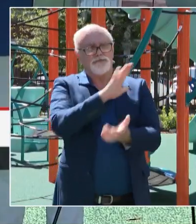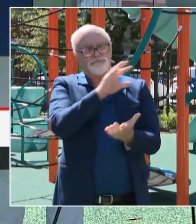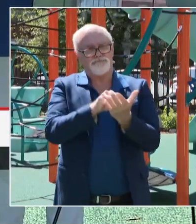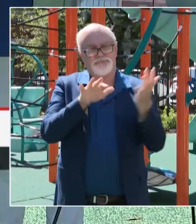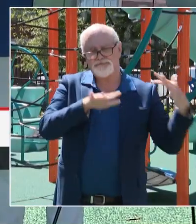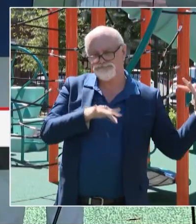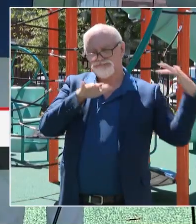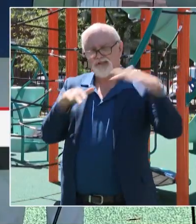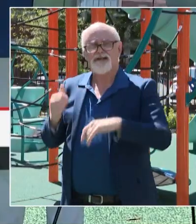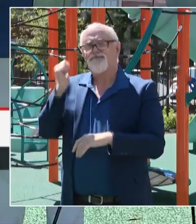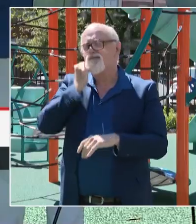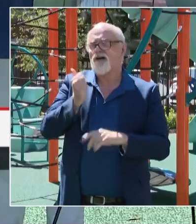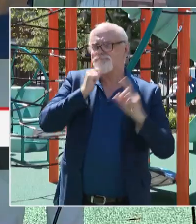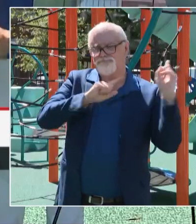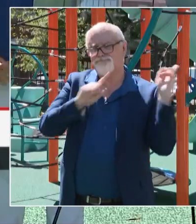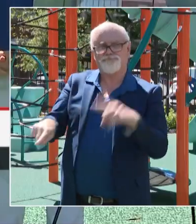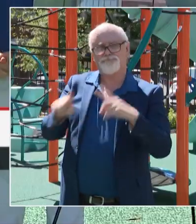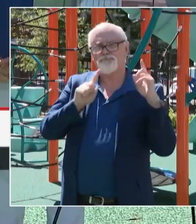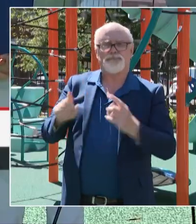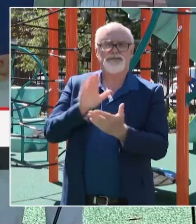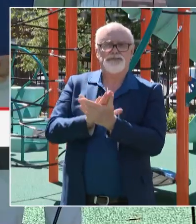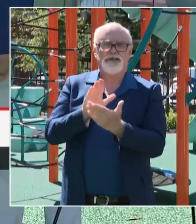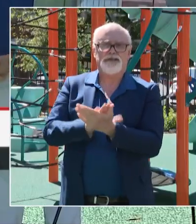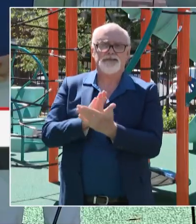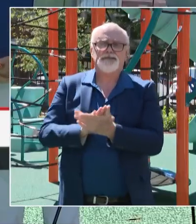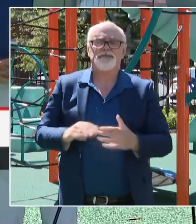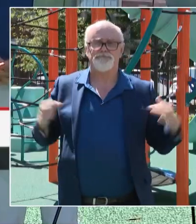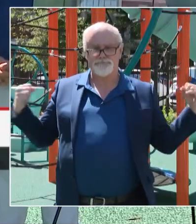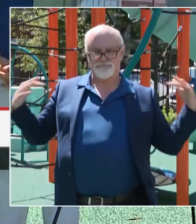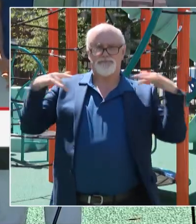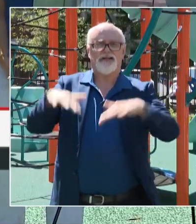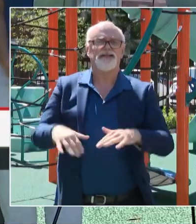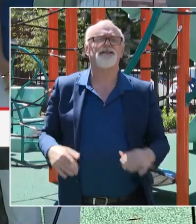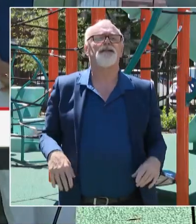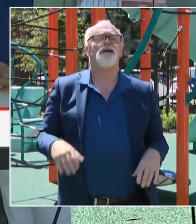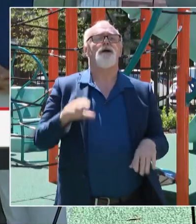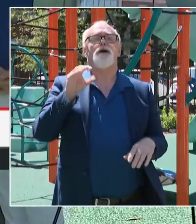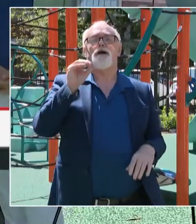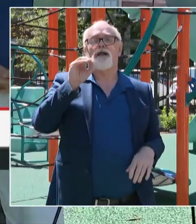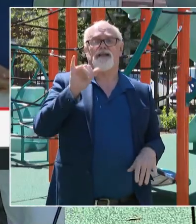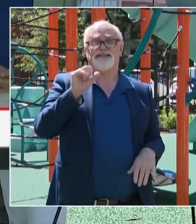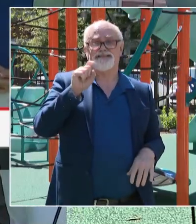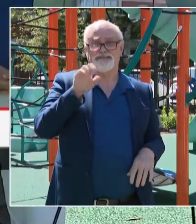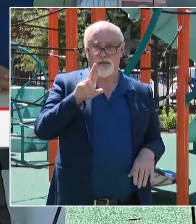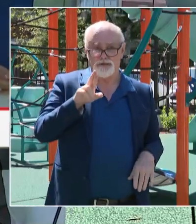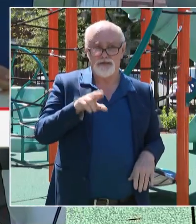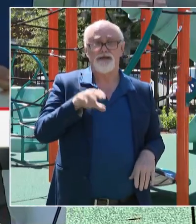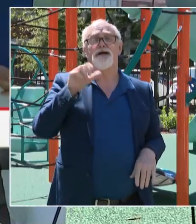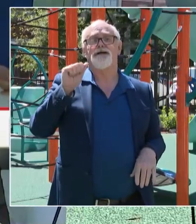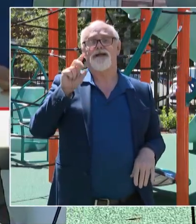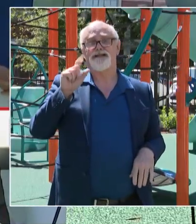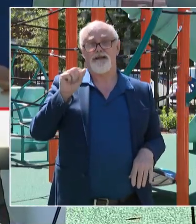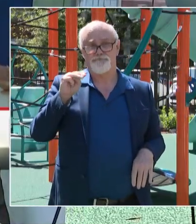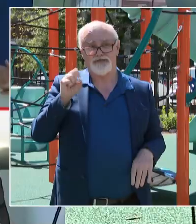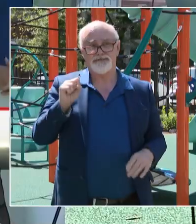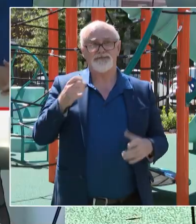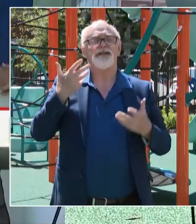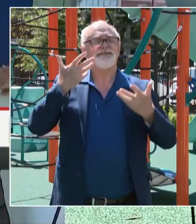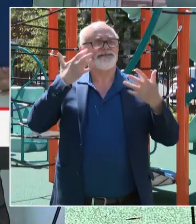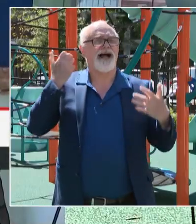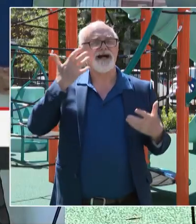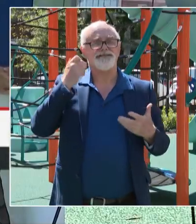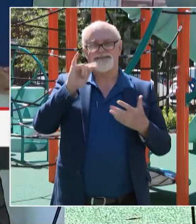know that every day counts. To our Oyster-Adams Tigers, your school looks amazing. You have new